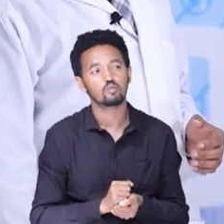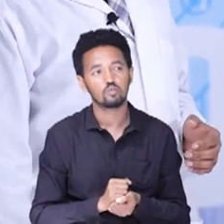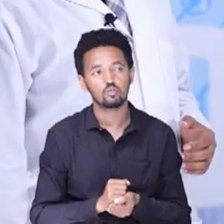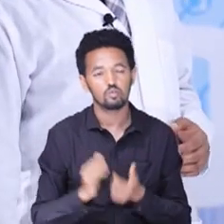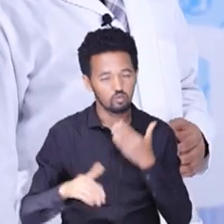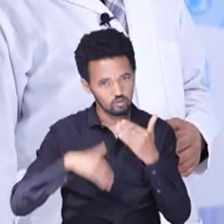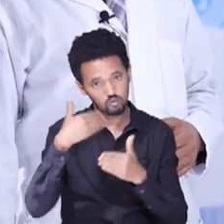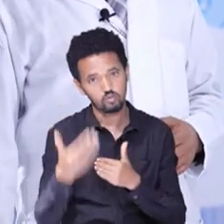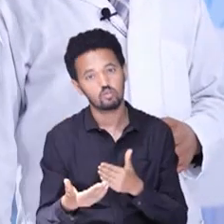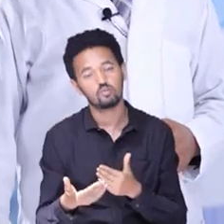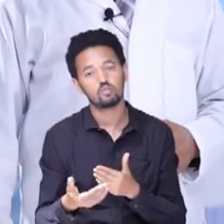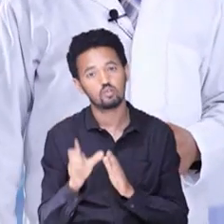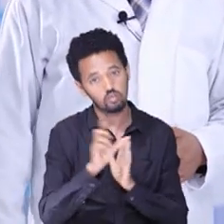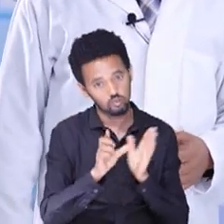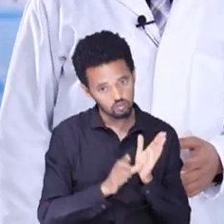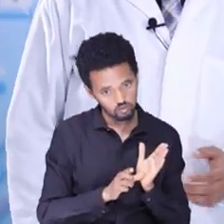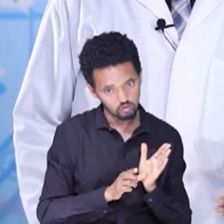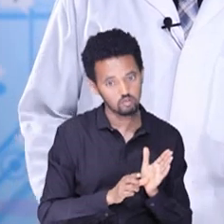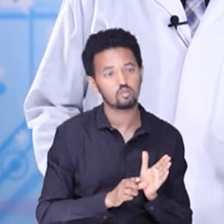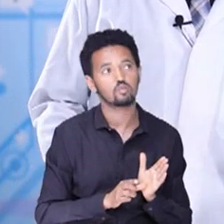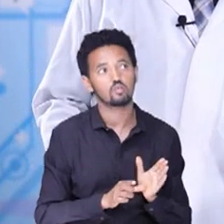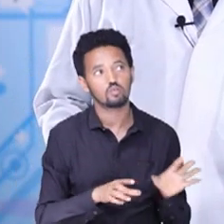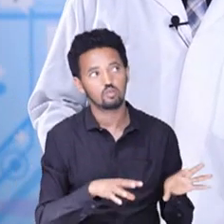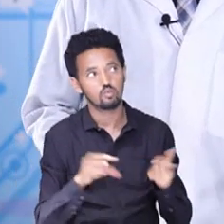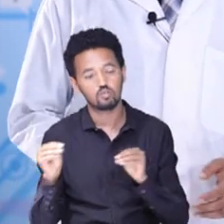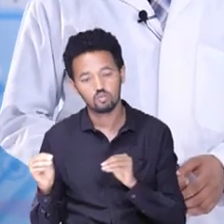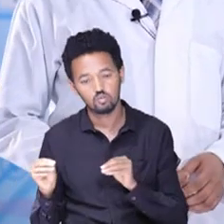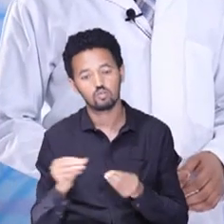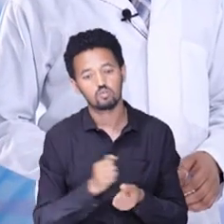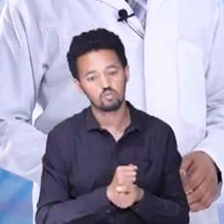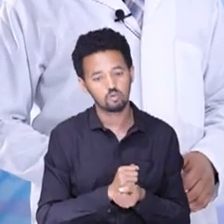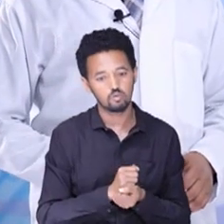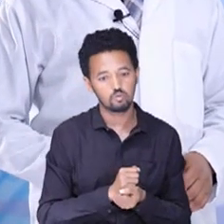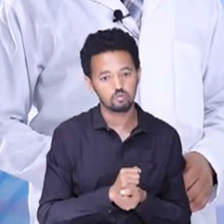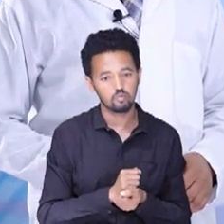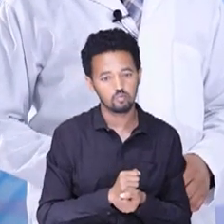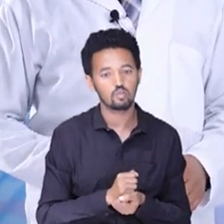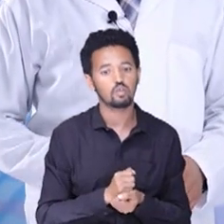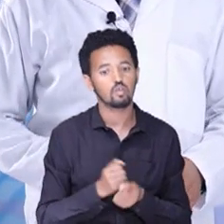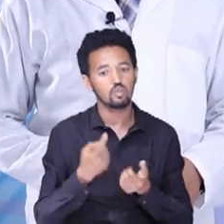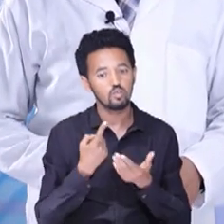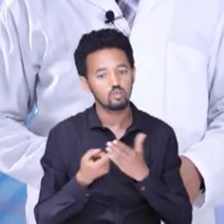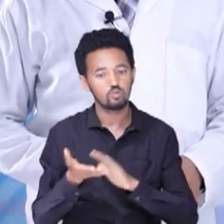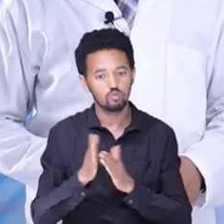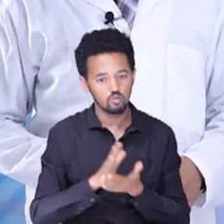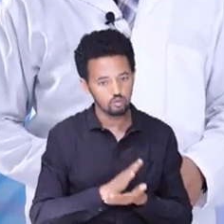next lesson, the military dictatorship, 1974 up